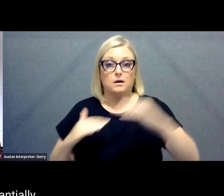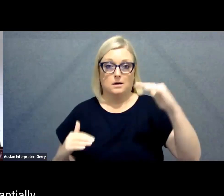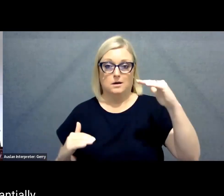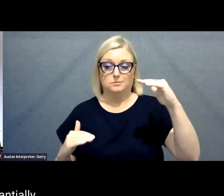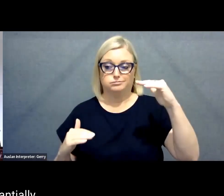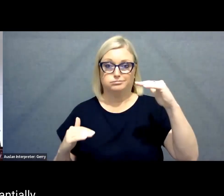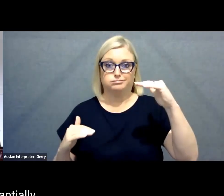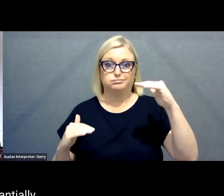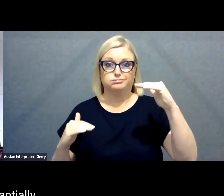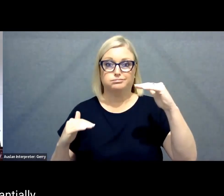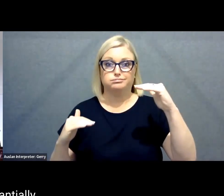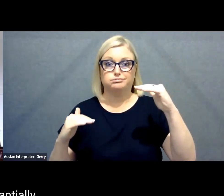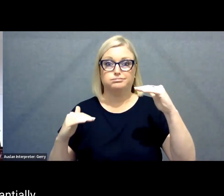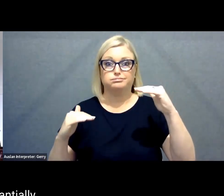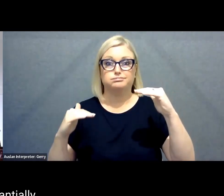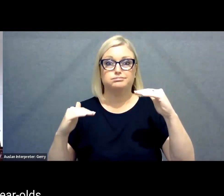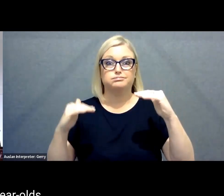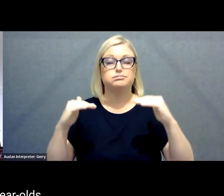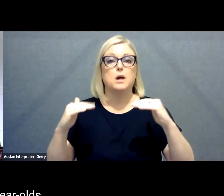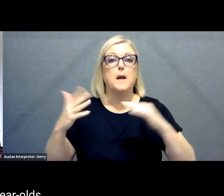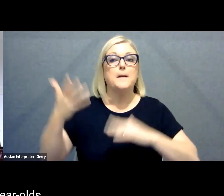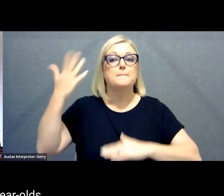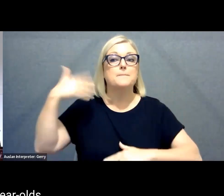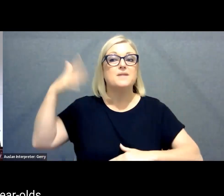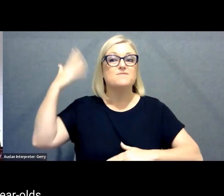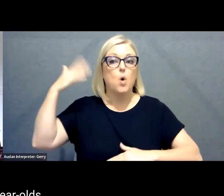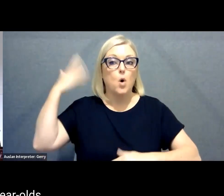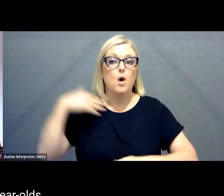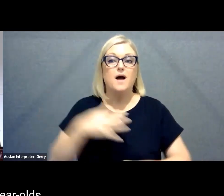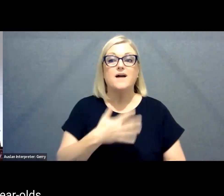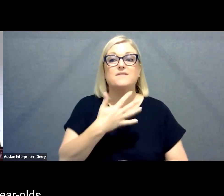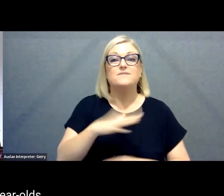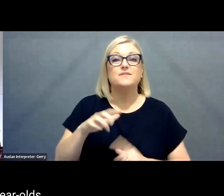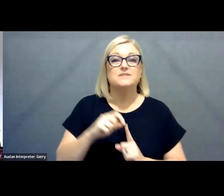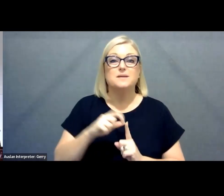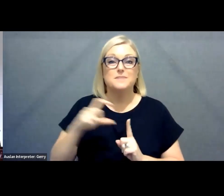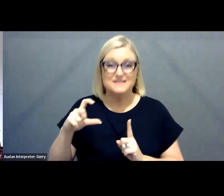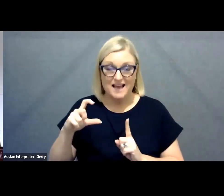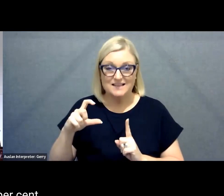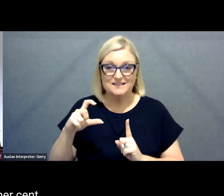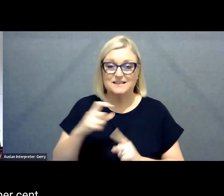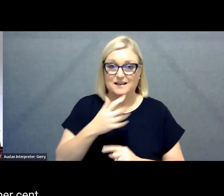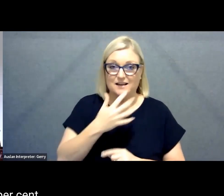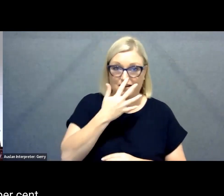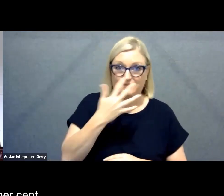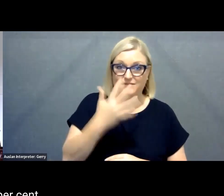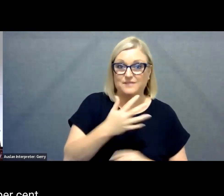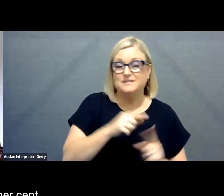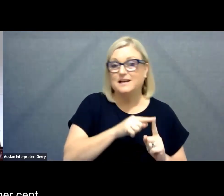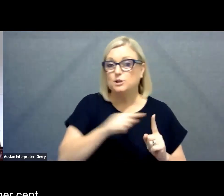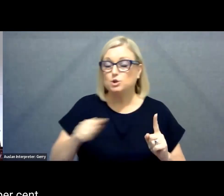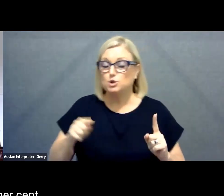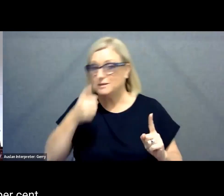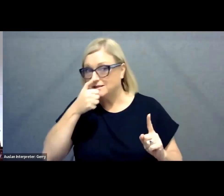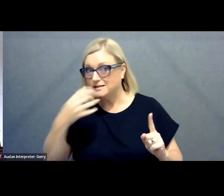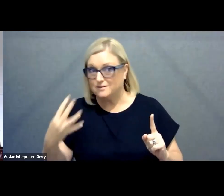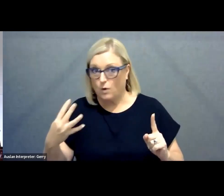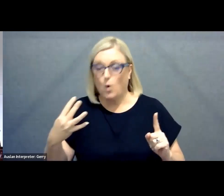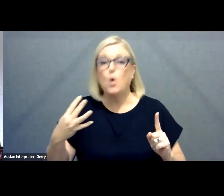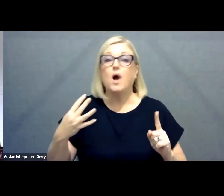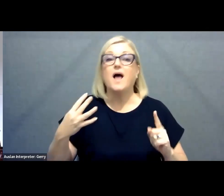substantially from 50% of 15 to 64-year-olds in February 1978 to 76% in January this